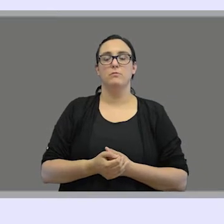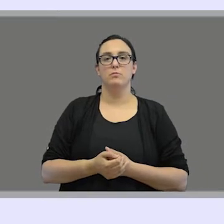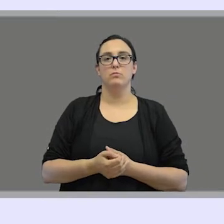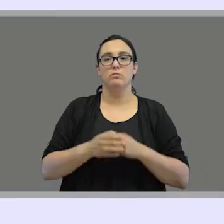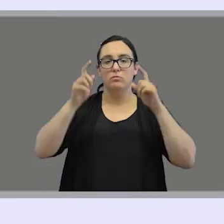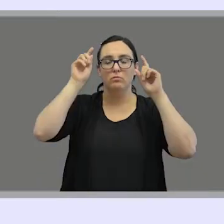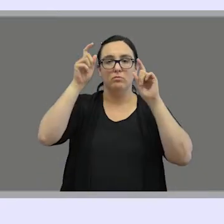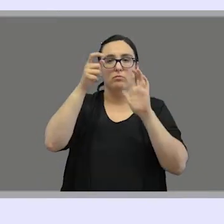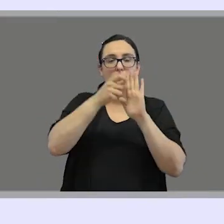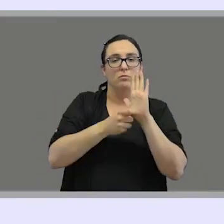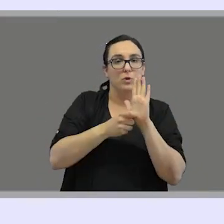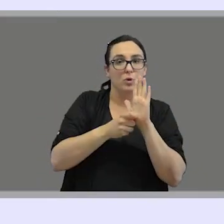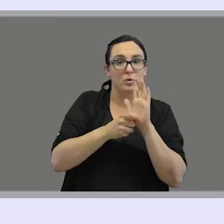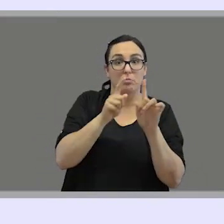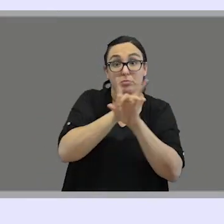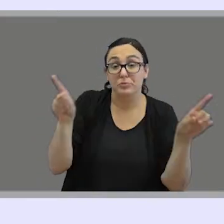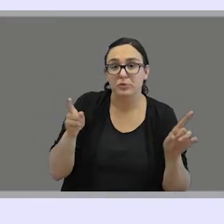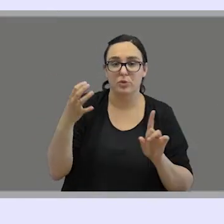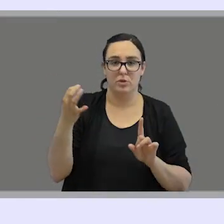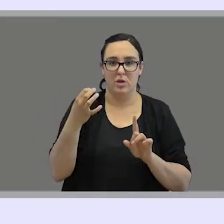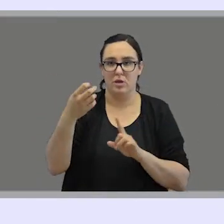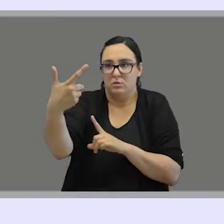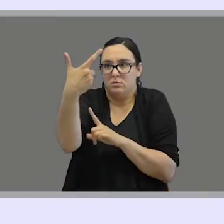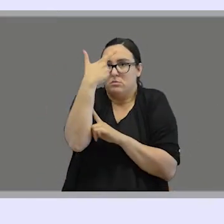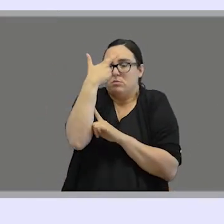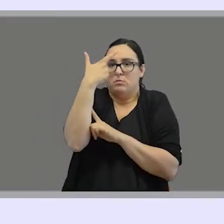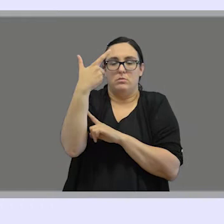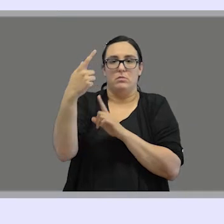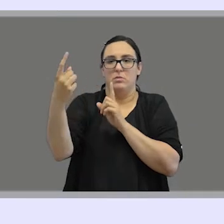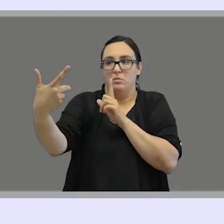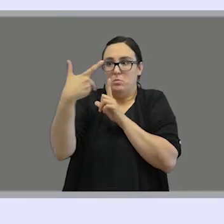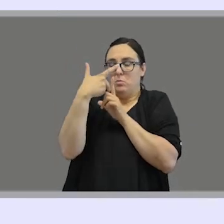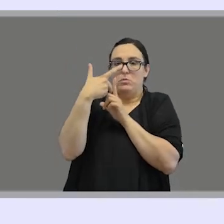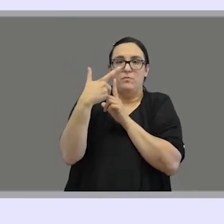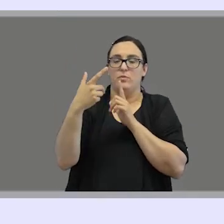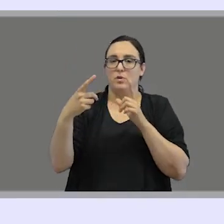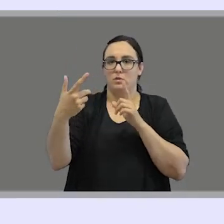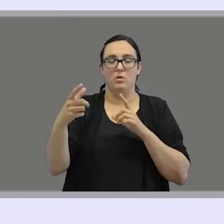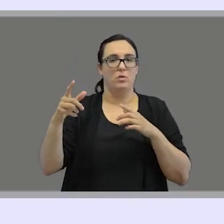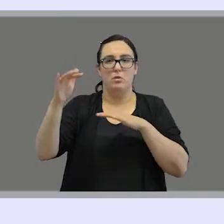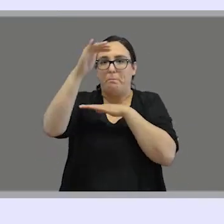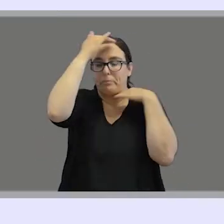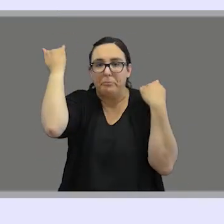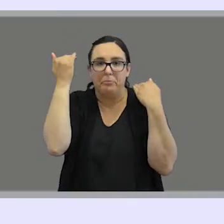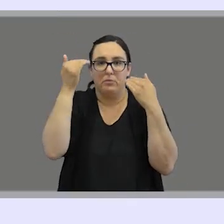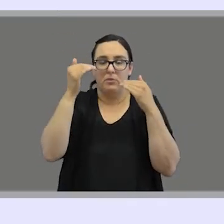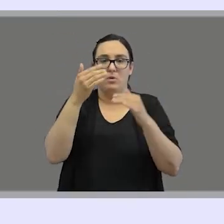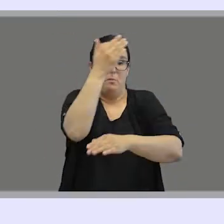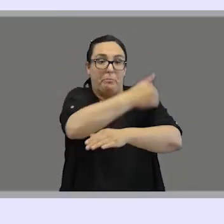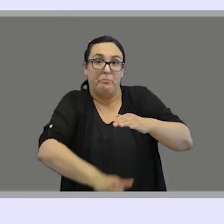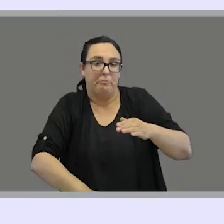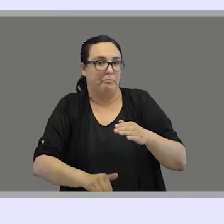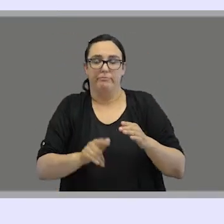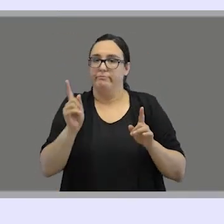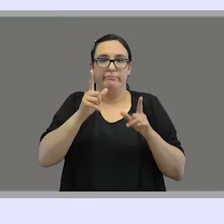And the practices that should be avoided is close-ups or extreme close-ups that would completely cut off the